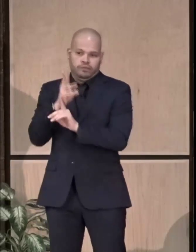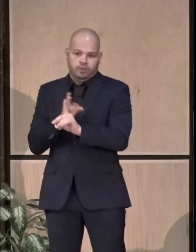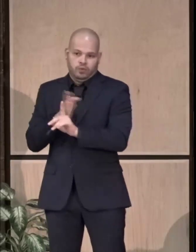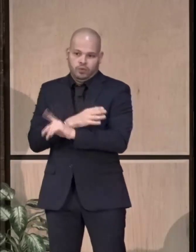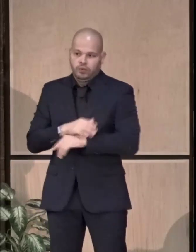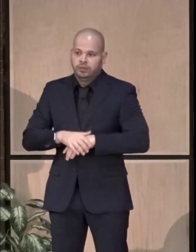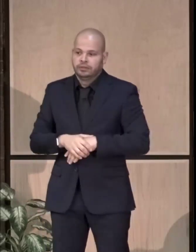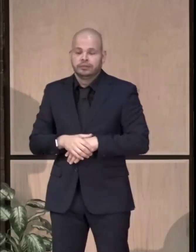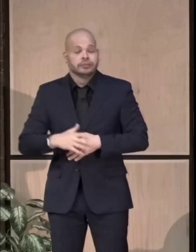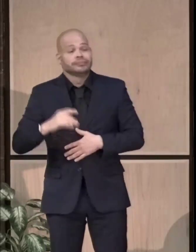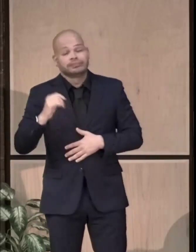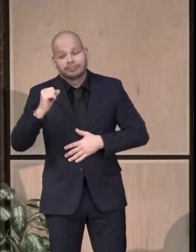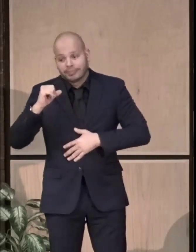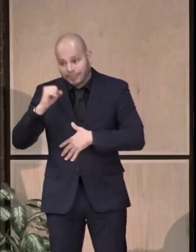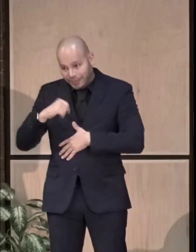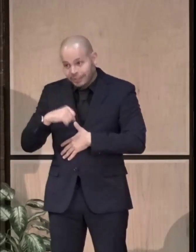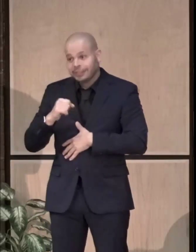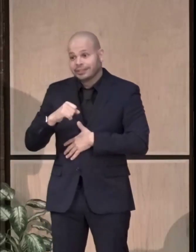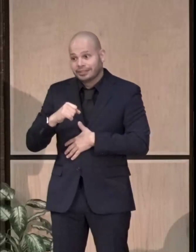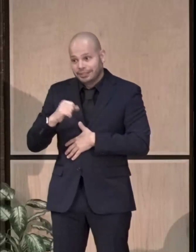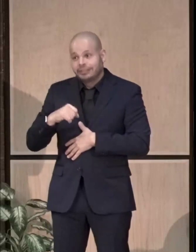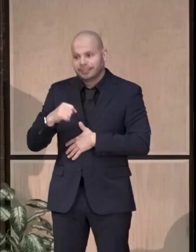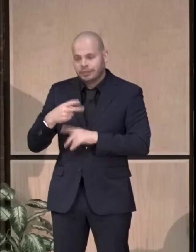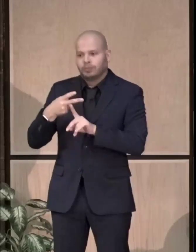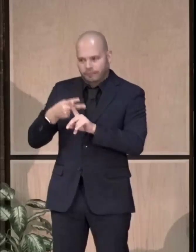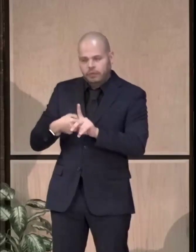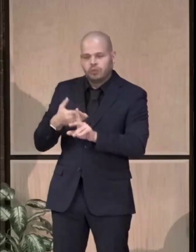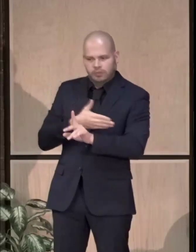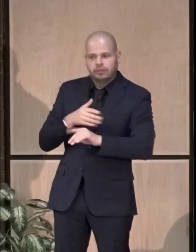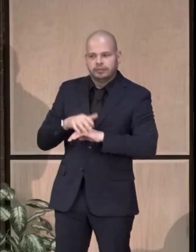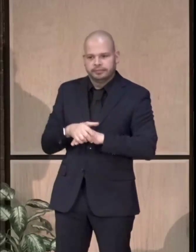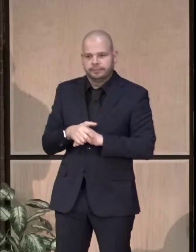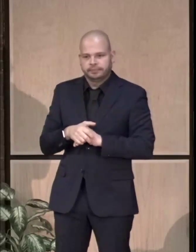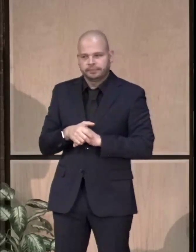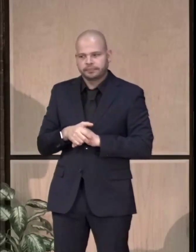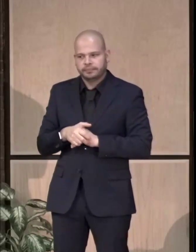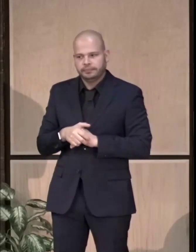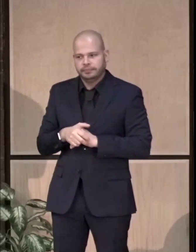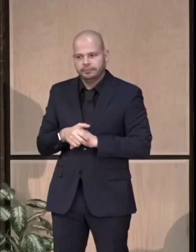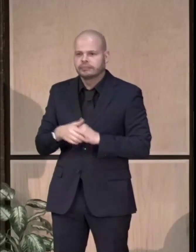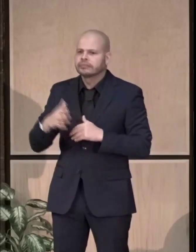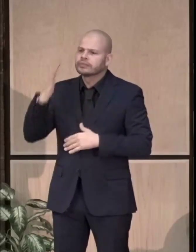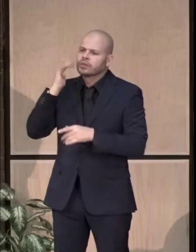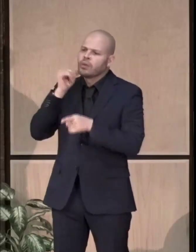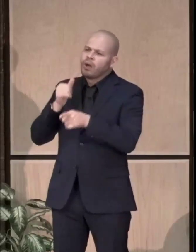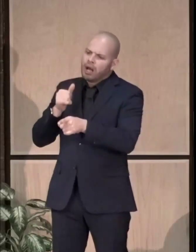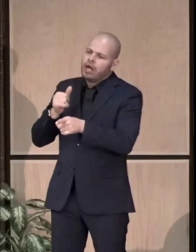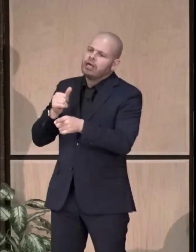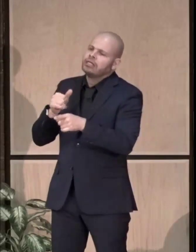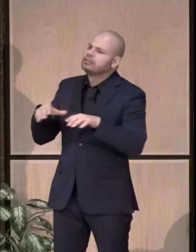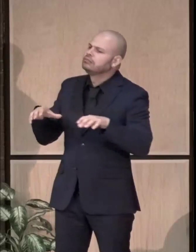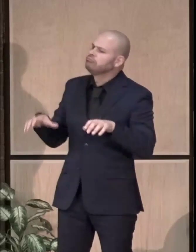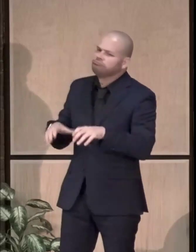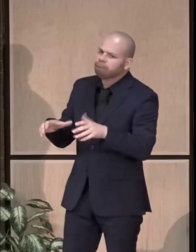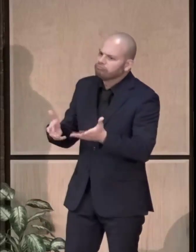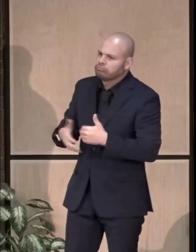Yes, when he was down at West Point, yes. Okay, what did he say or do that made you think he was angry? Well, he stated he was